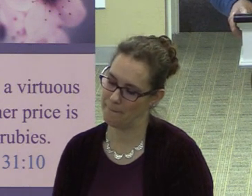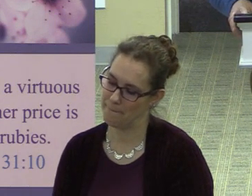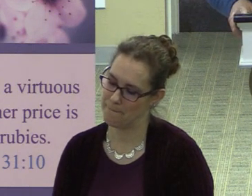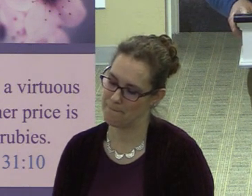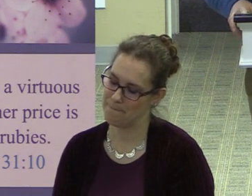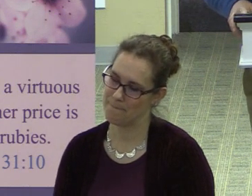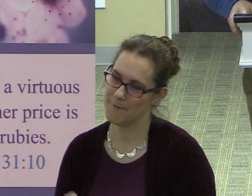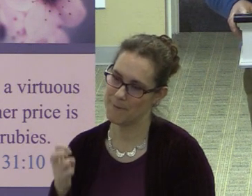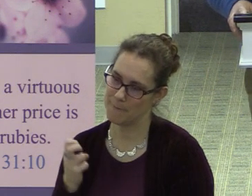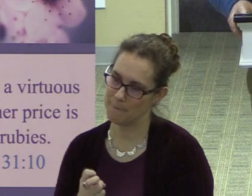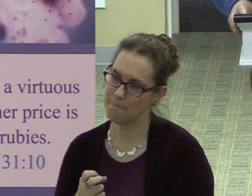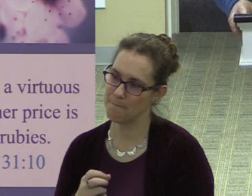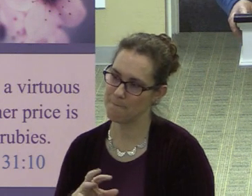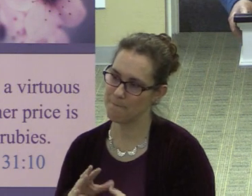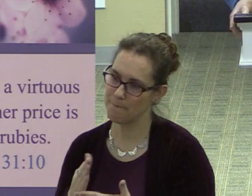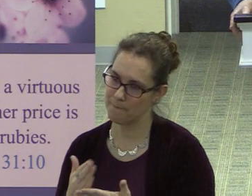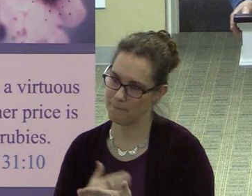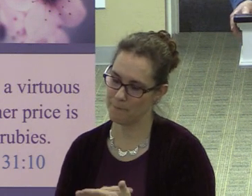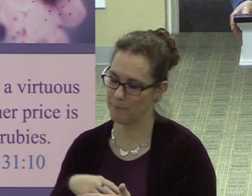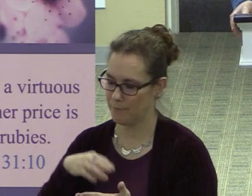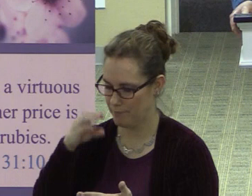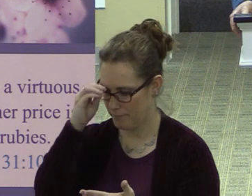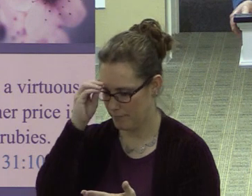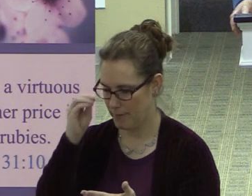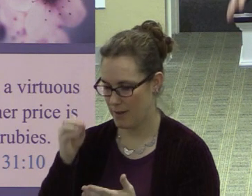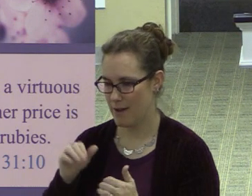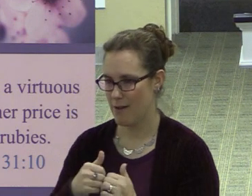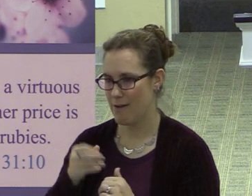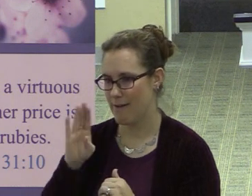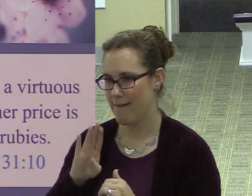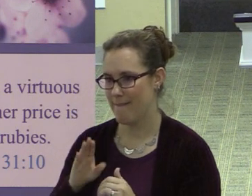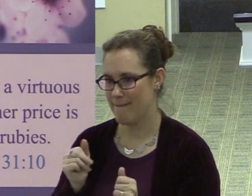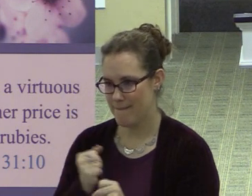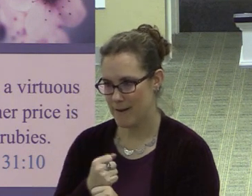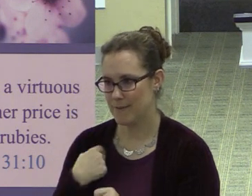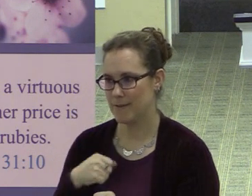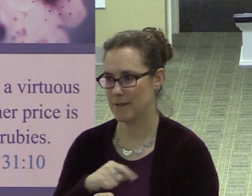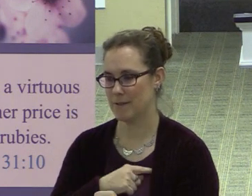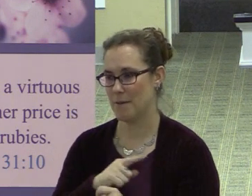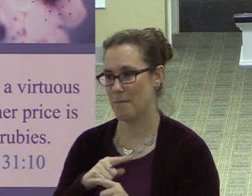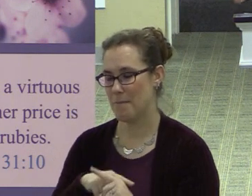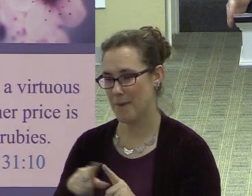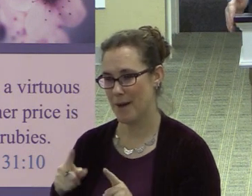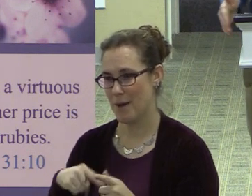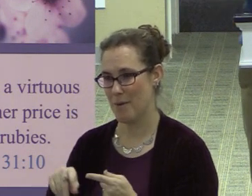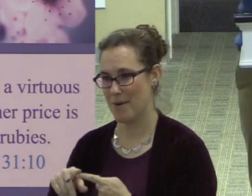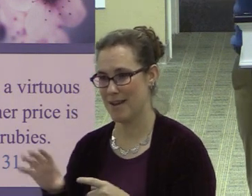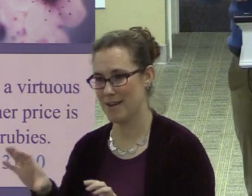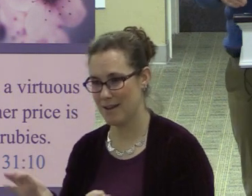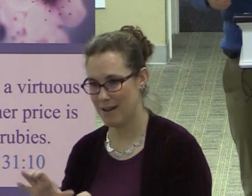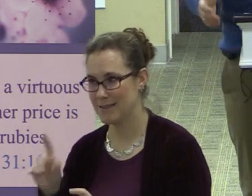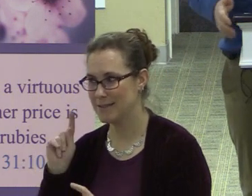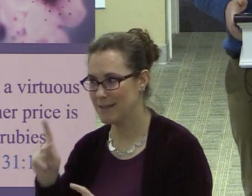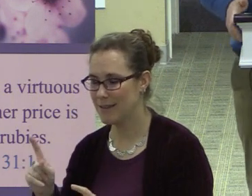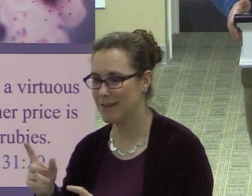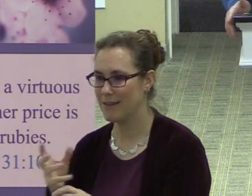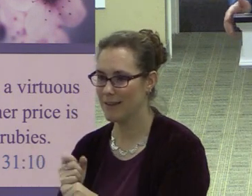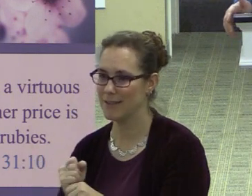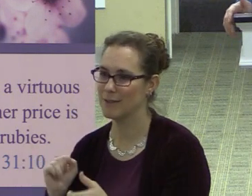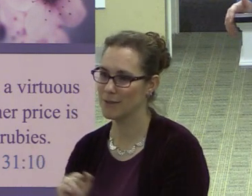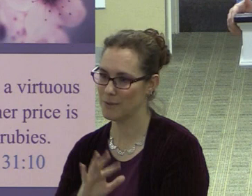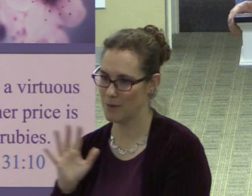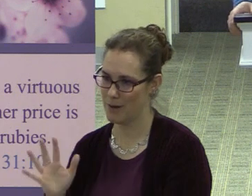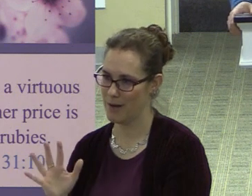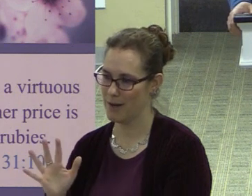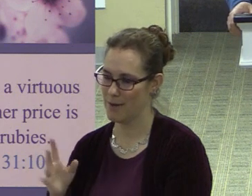It's a difficult lesson to learn that God fights for us. But when he does, he gets the glory. We see his power, and it